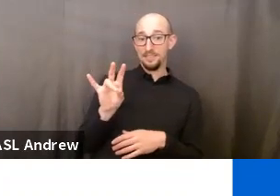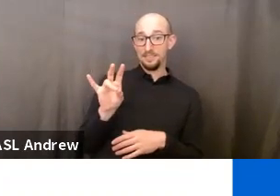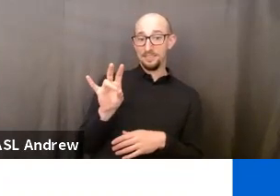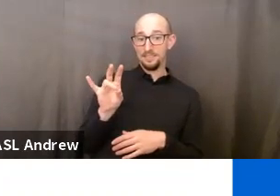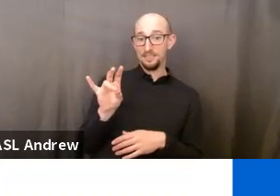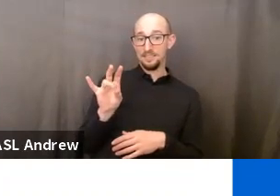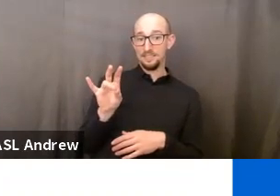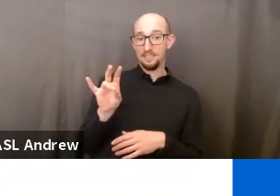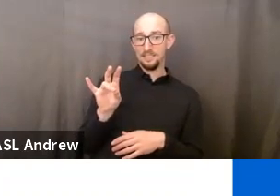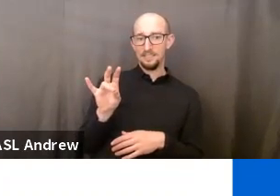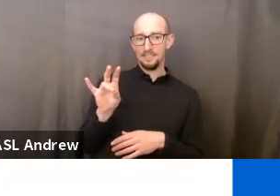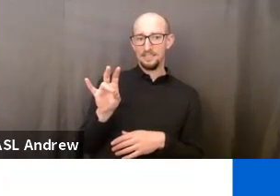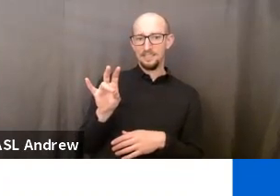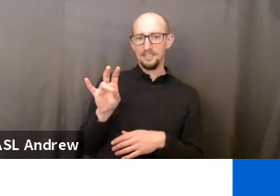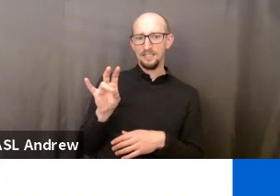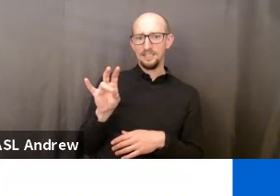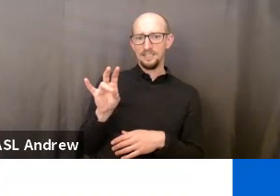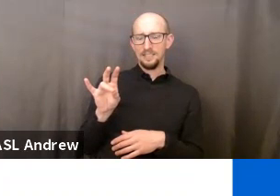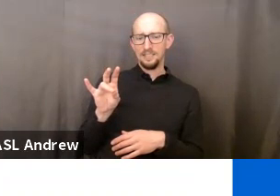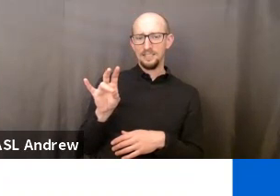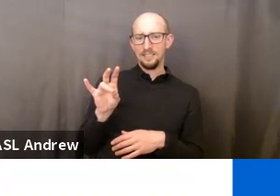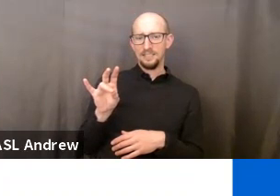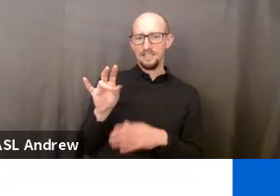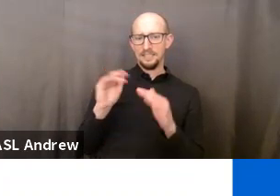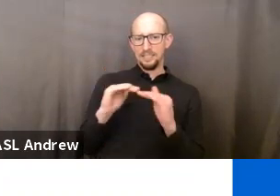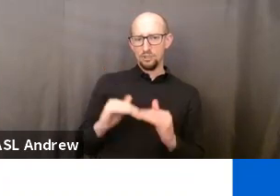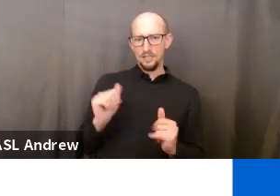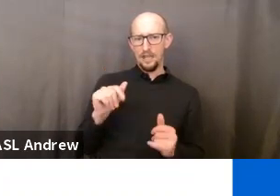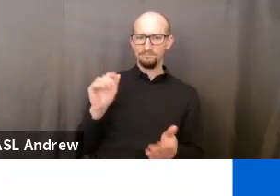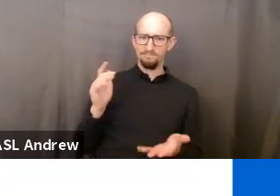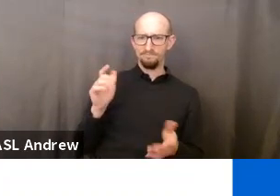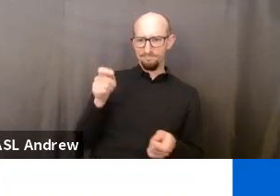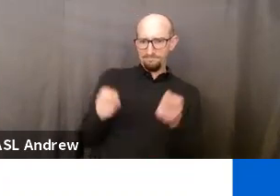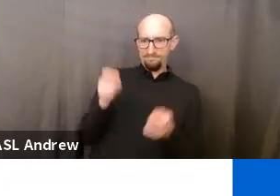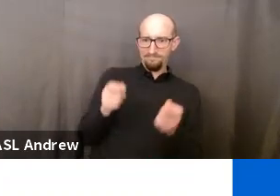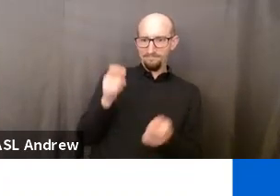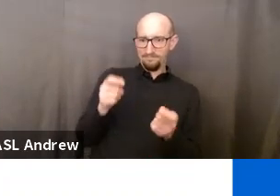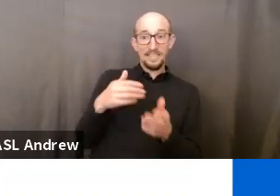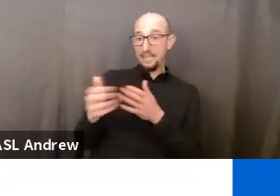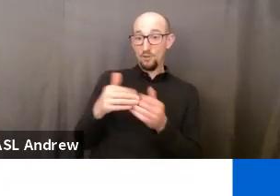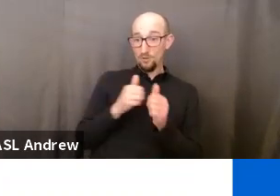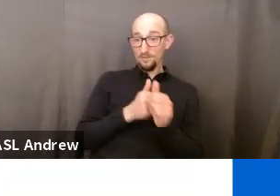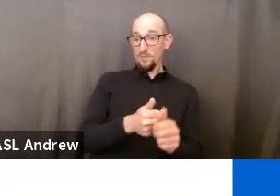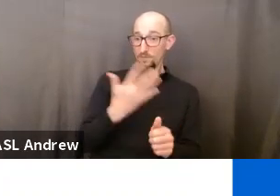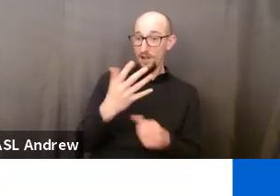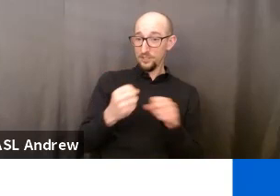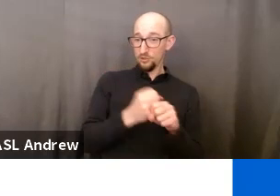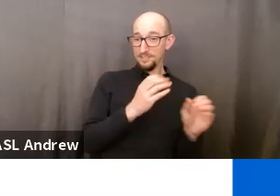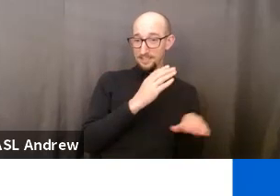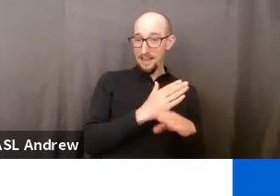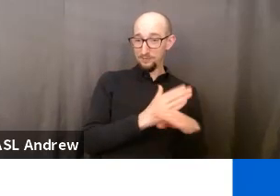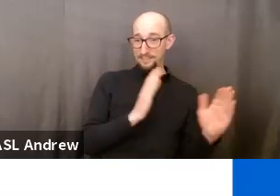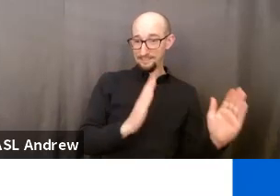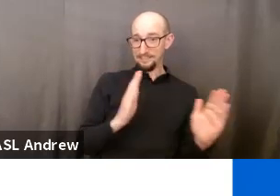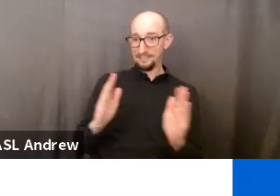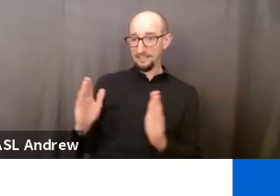even if it's based on the 5-year average, but or are they not relative to one? Can they not be ranked